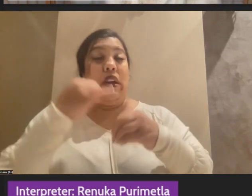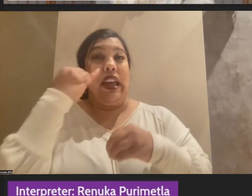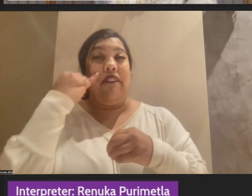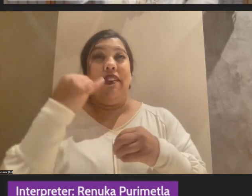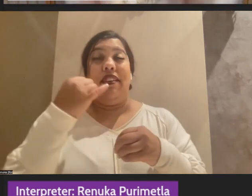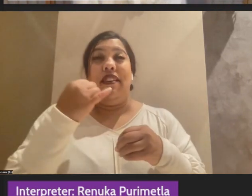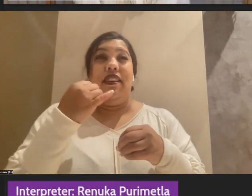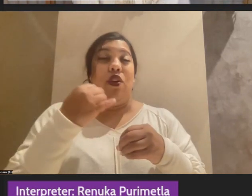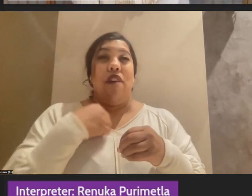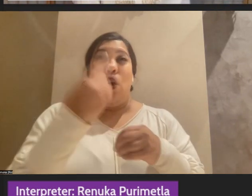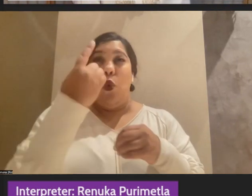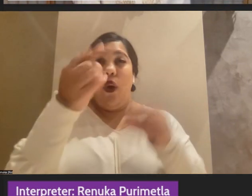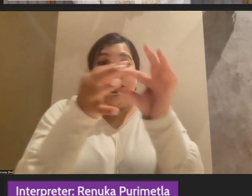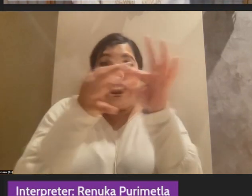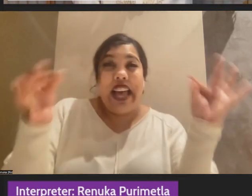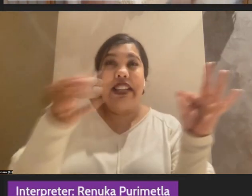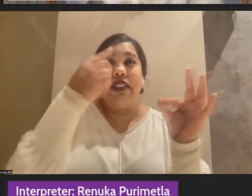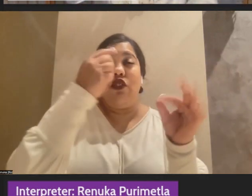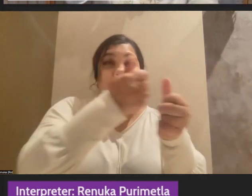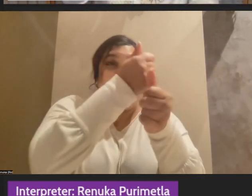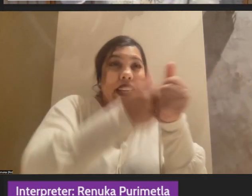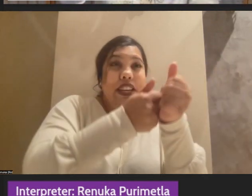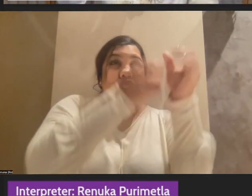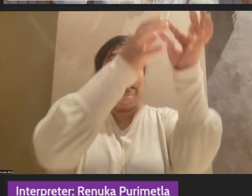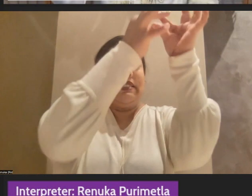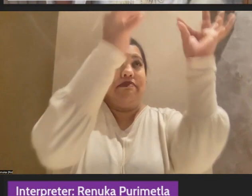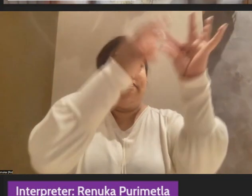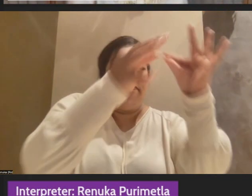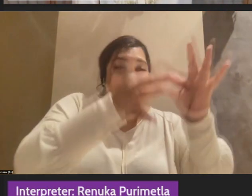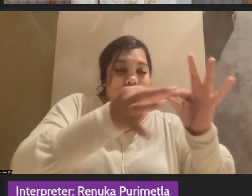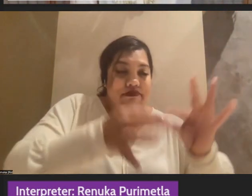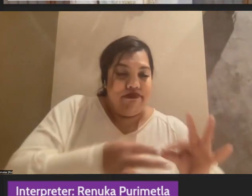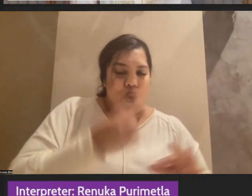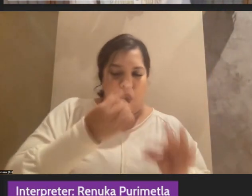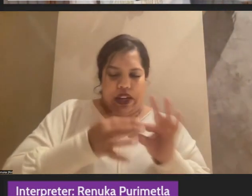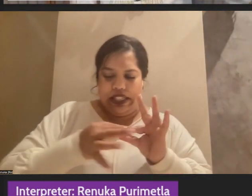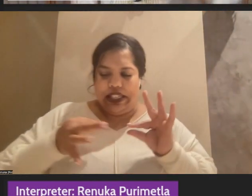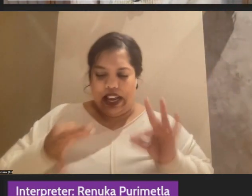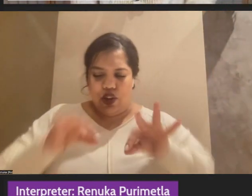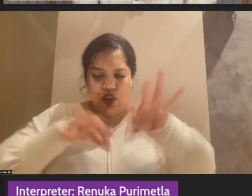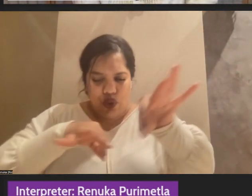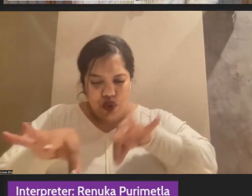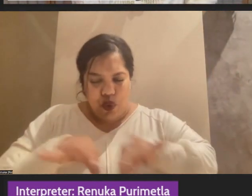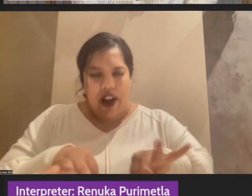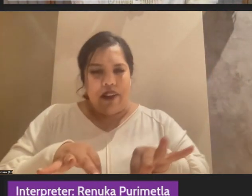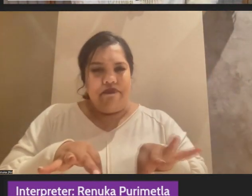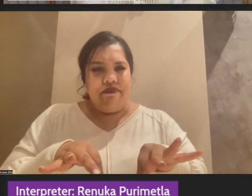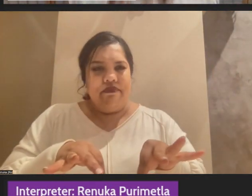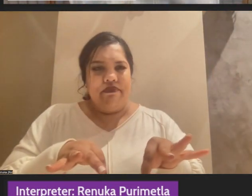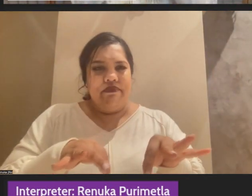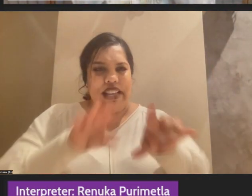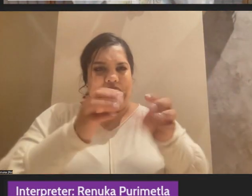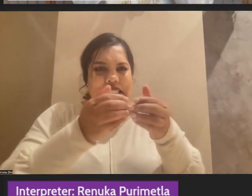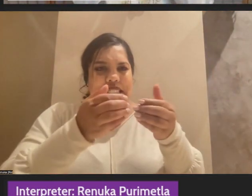things, one sentence for each of the things, one sentence for each of the things,